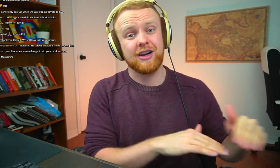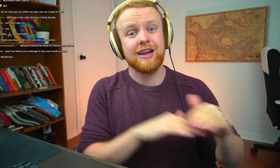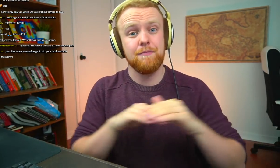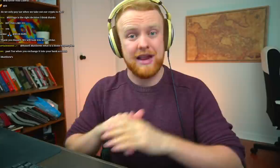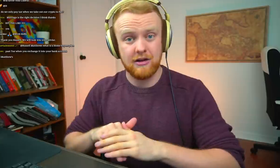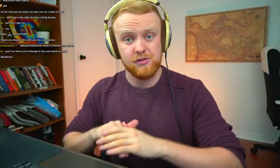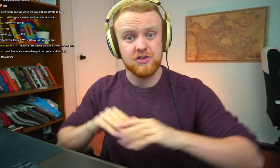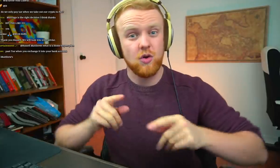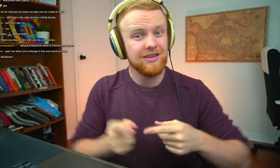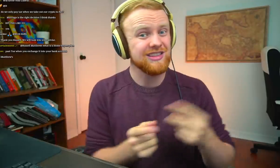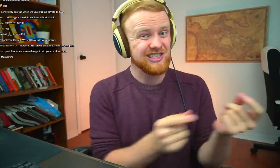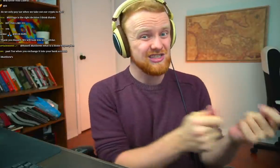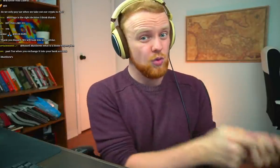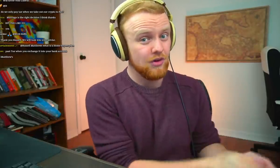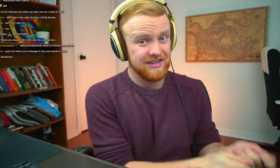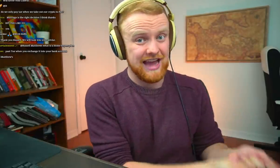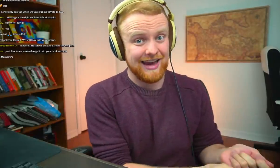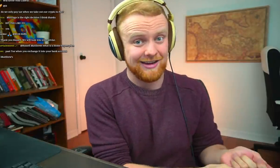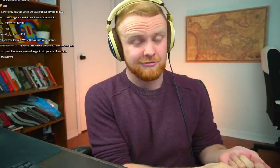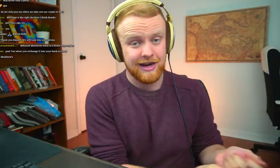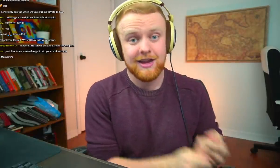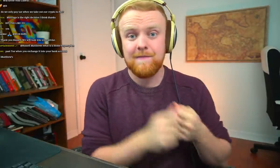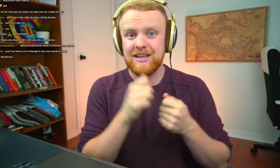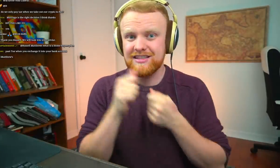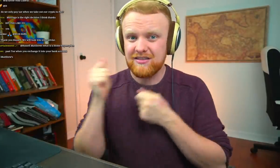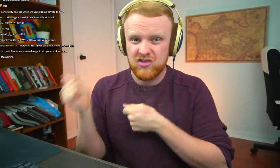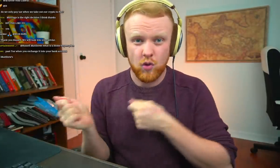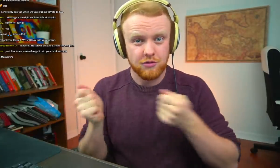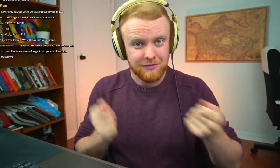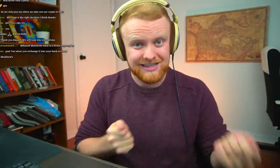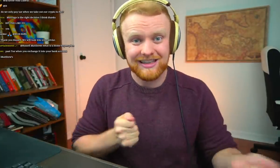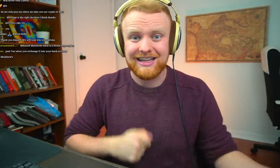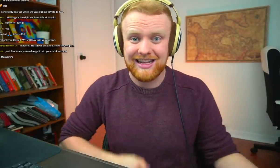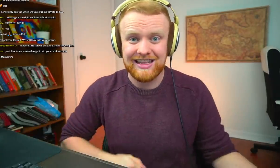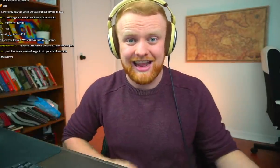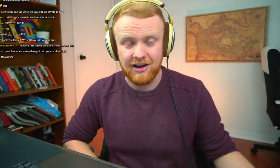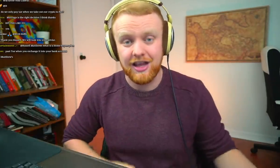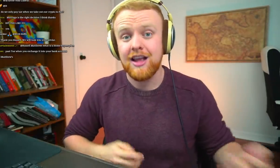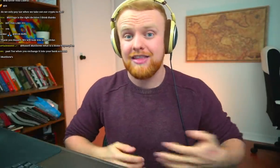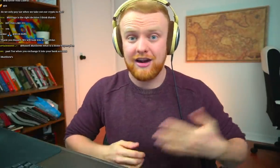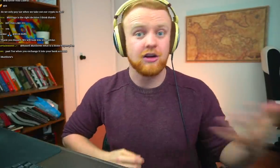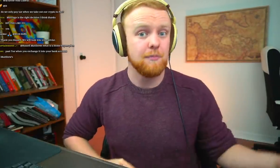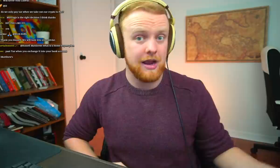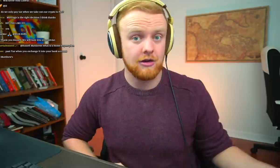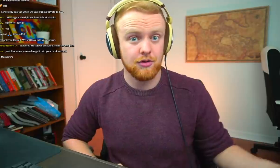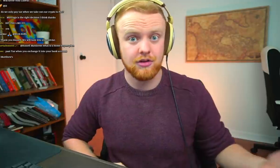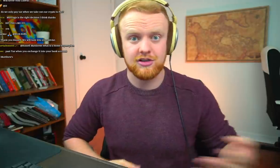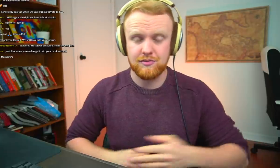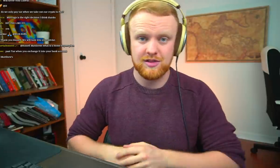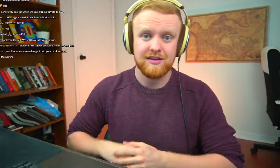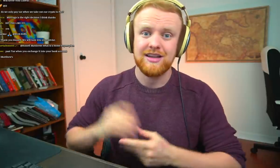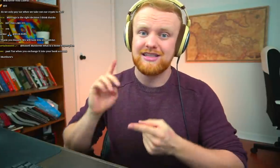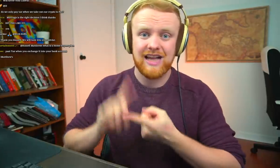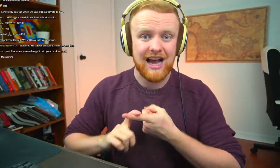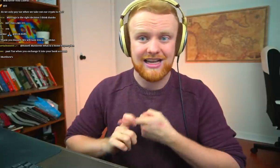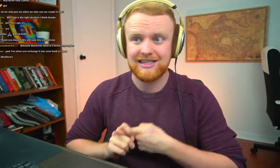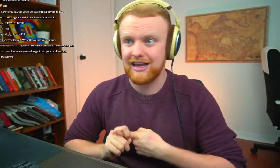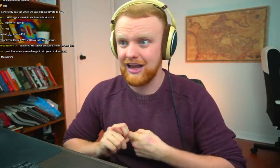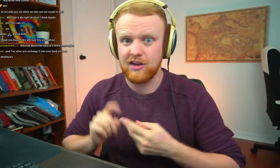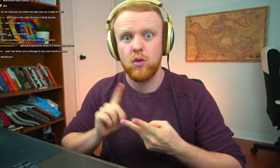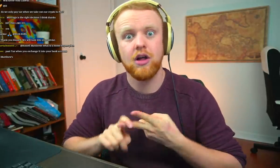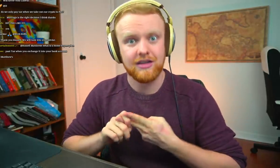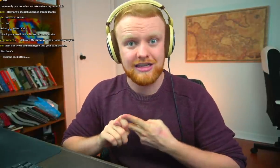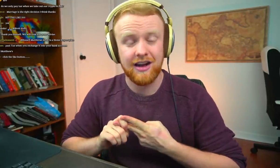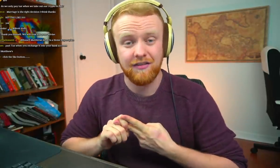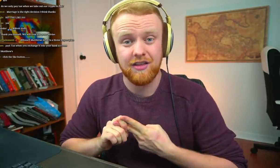the market comparables, only the sold data, right? Things that have sold recently in the area that are comparable in terms of size